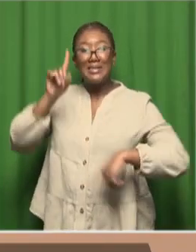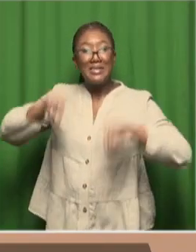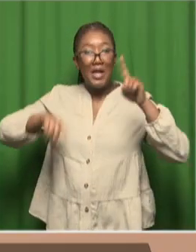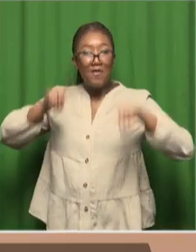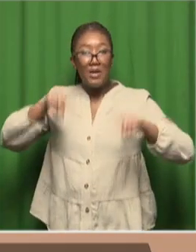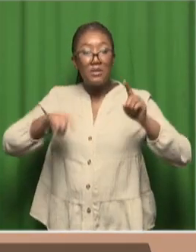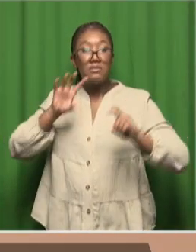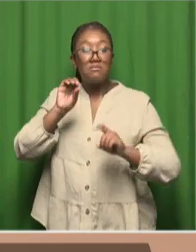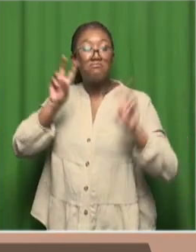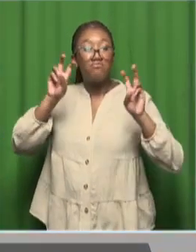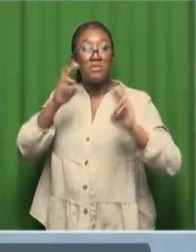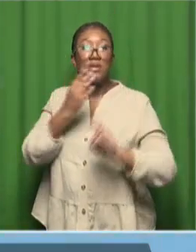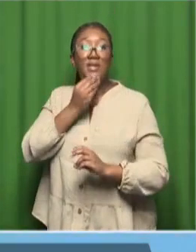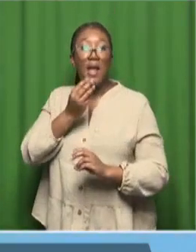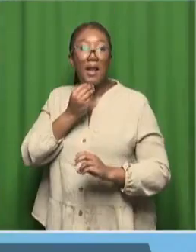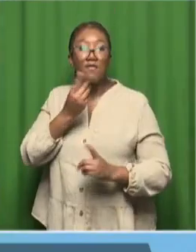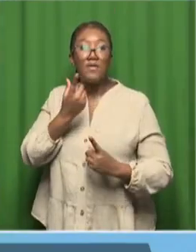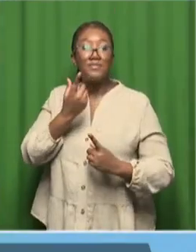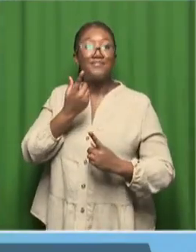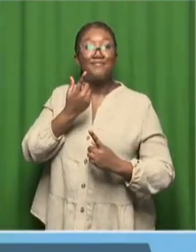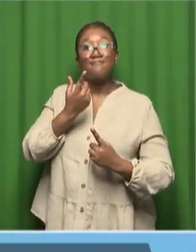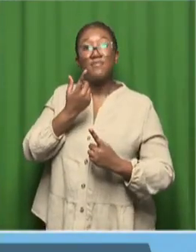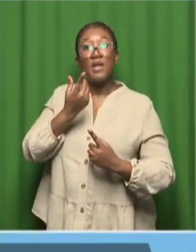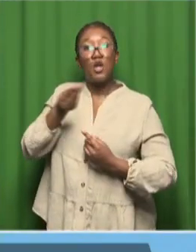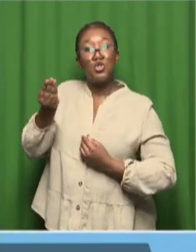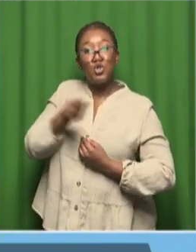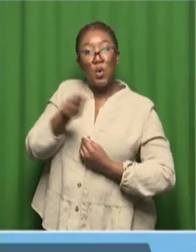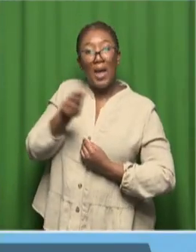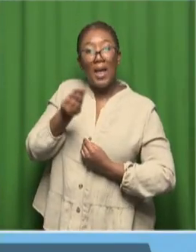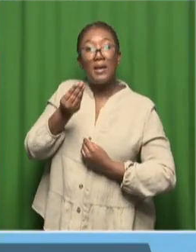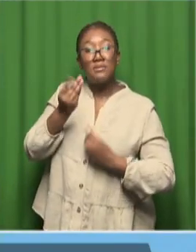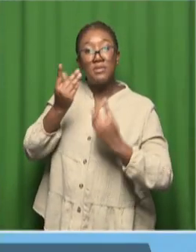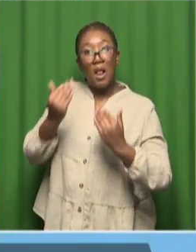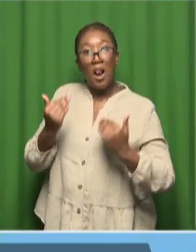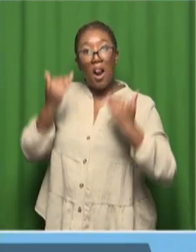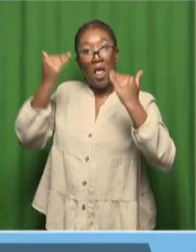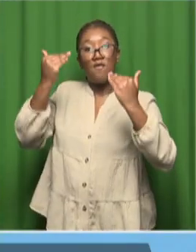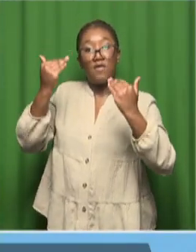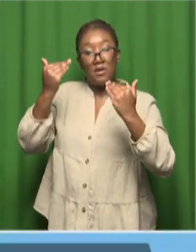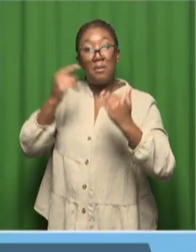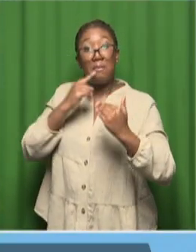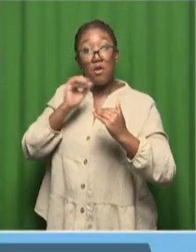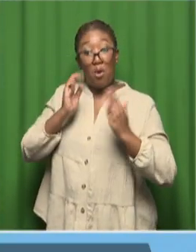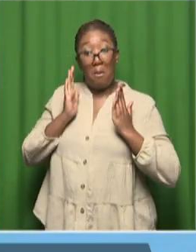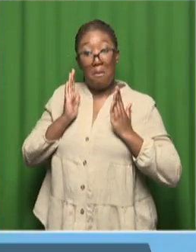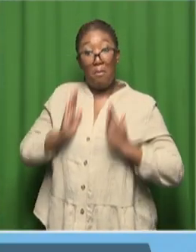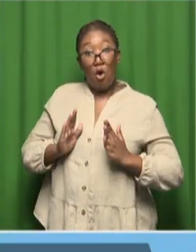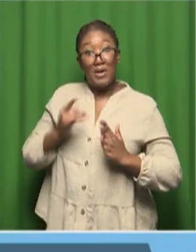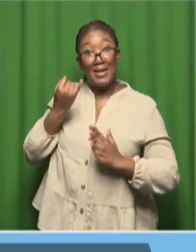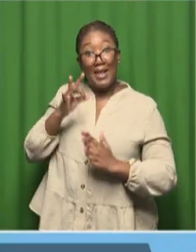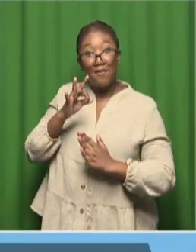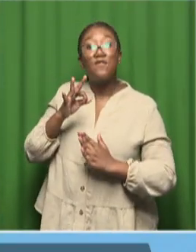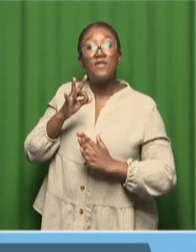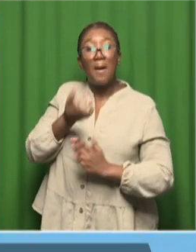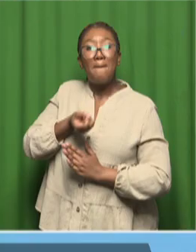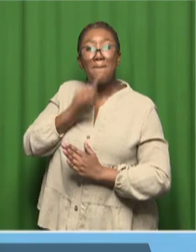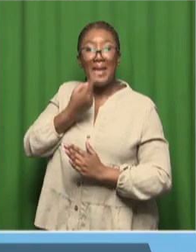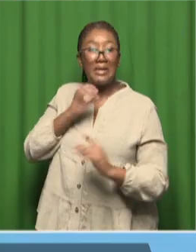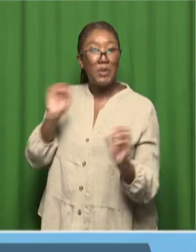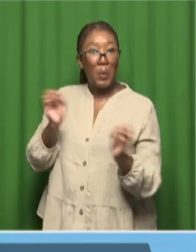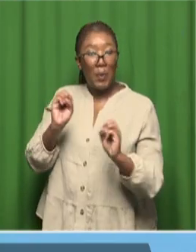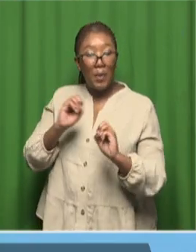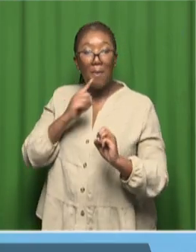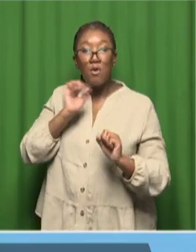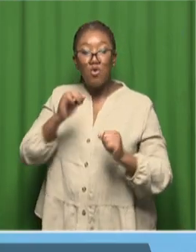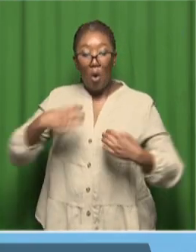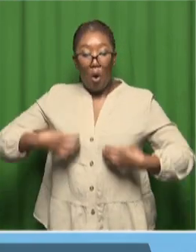blood sugar levels. If left untreated, high blood sugar can harm the body and damage organs over time.